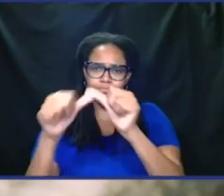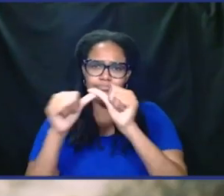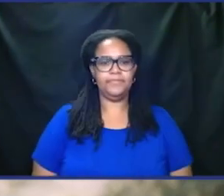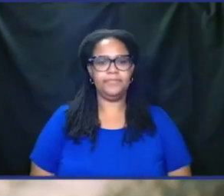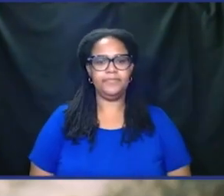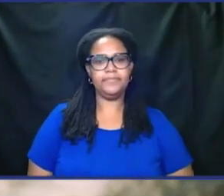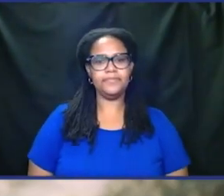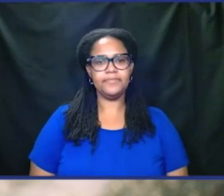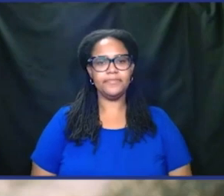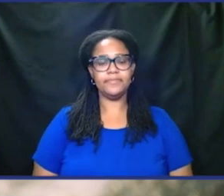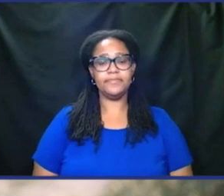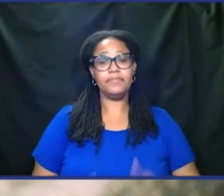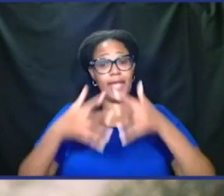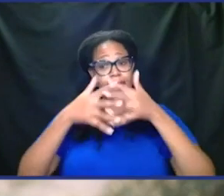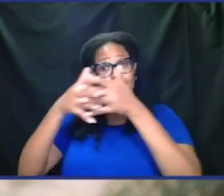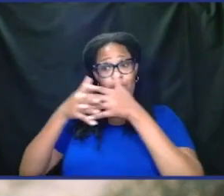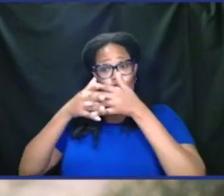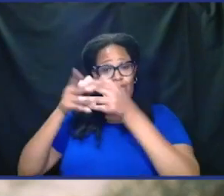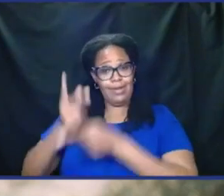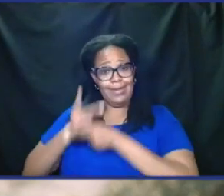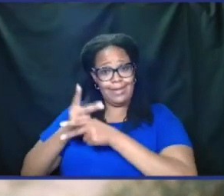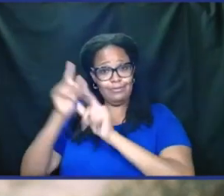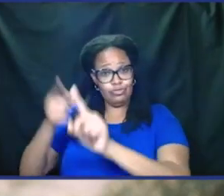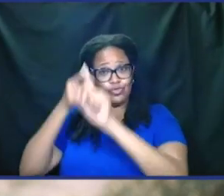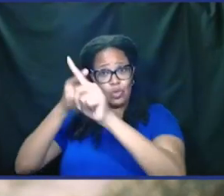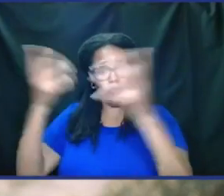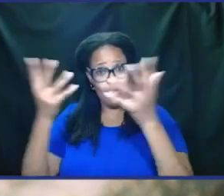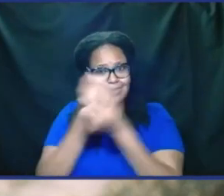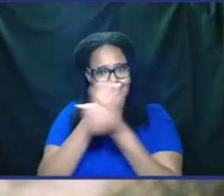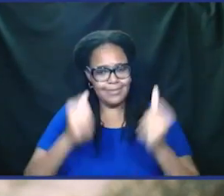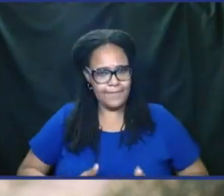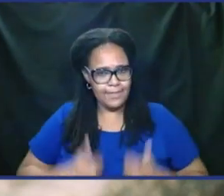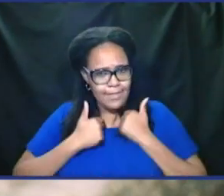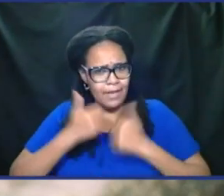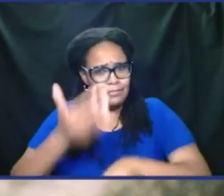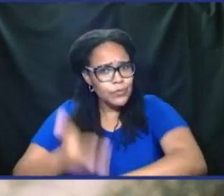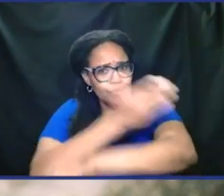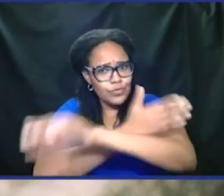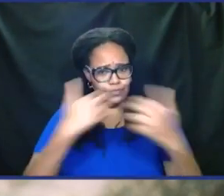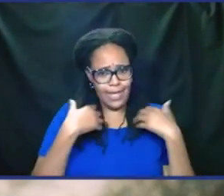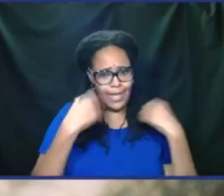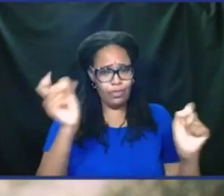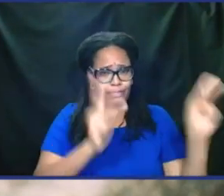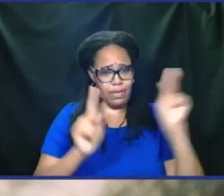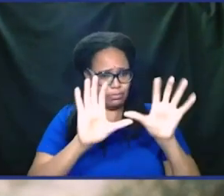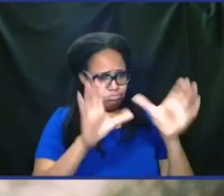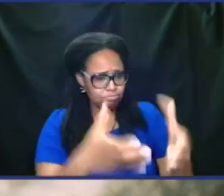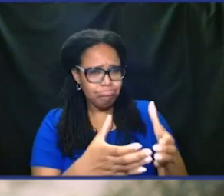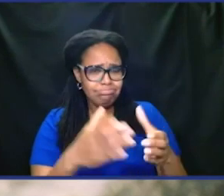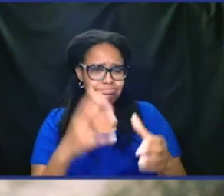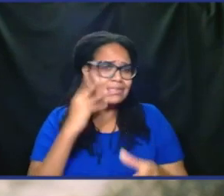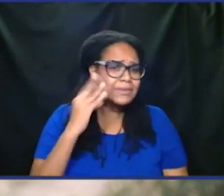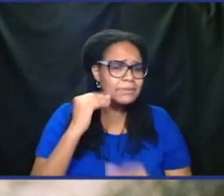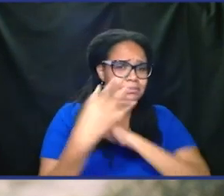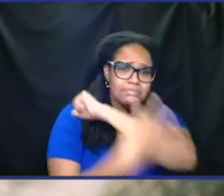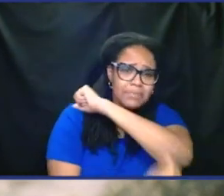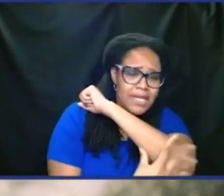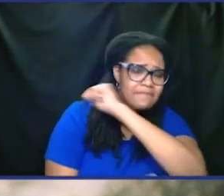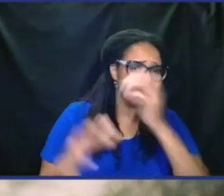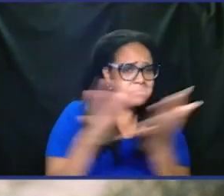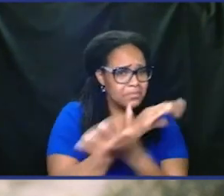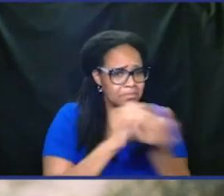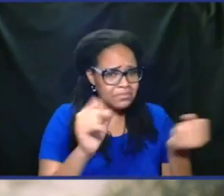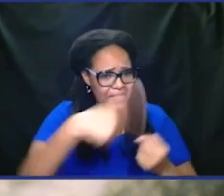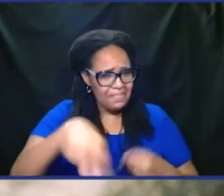Americares' mission is to save lives and improve the health of people affected by poverty and disaster so they can reach their full